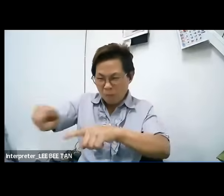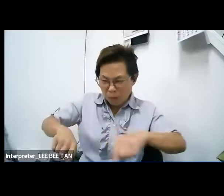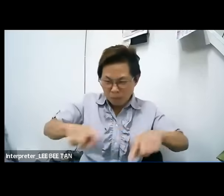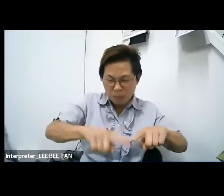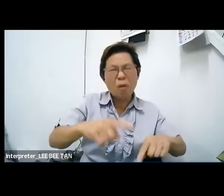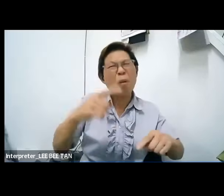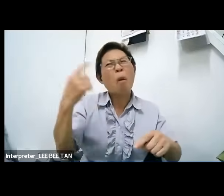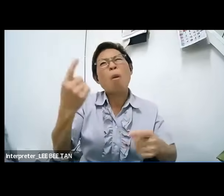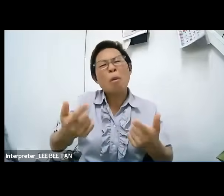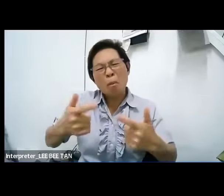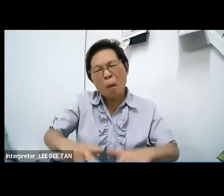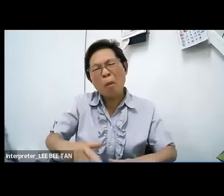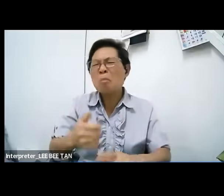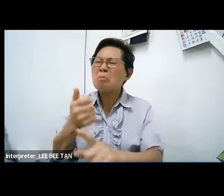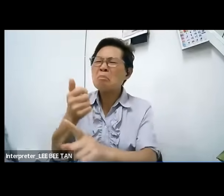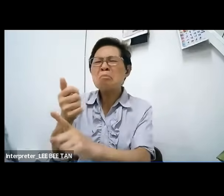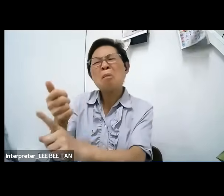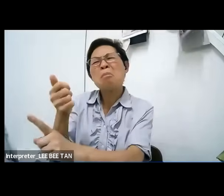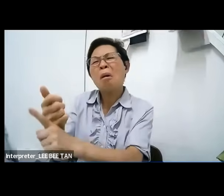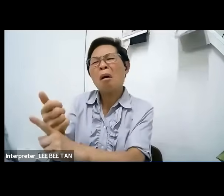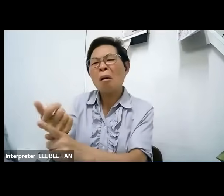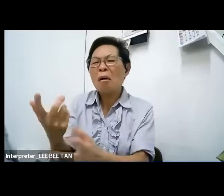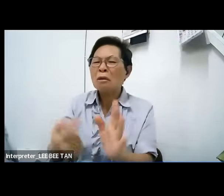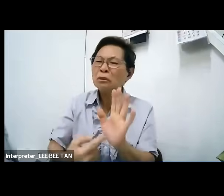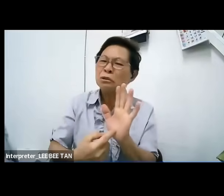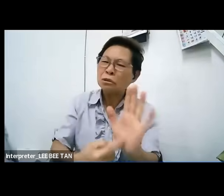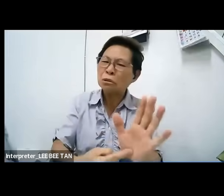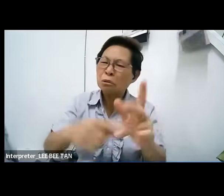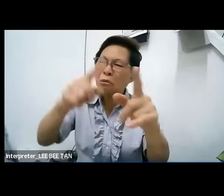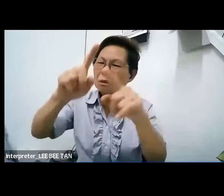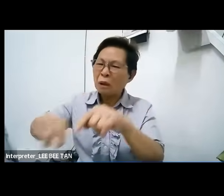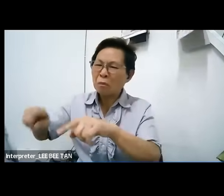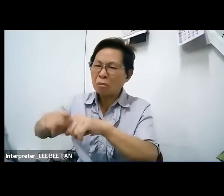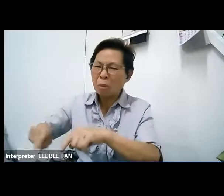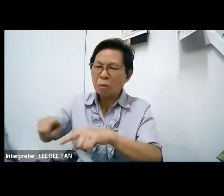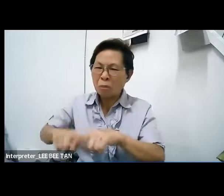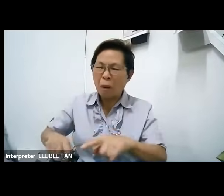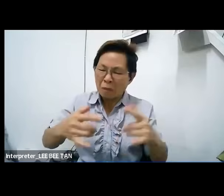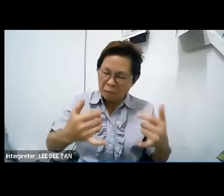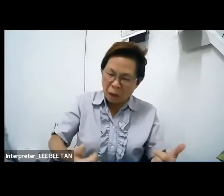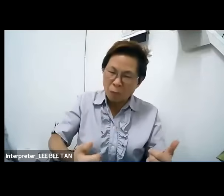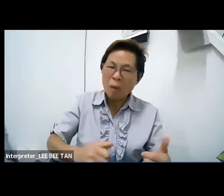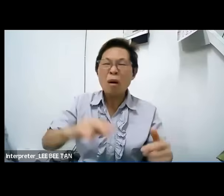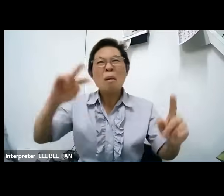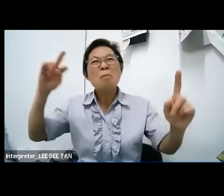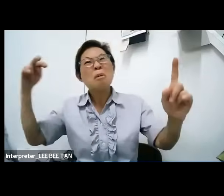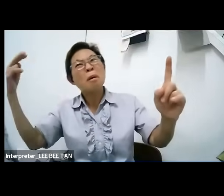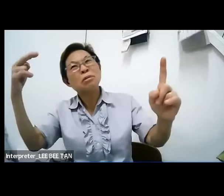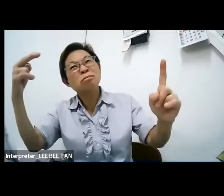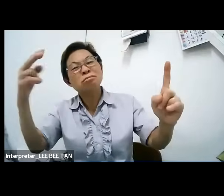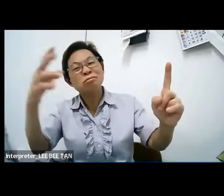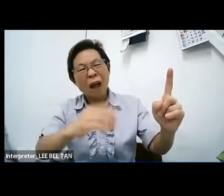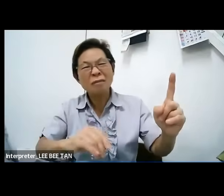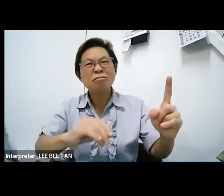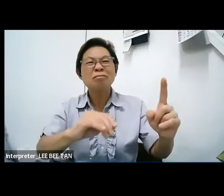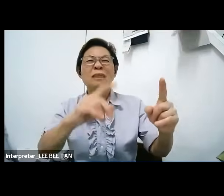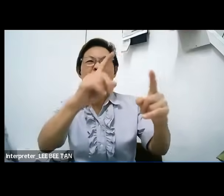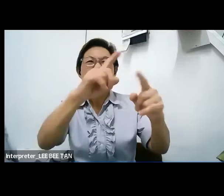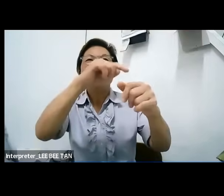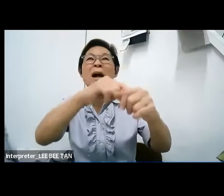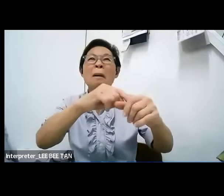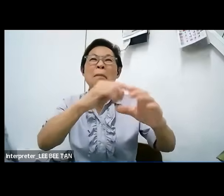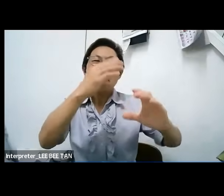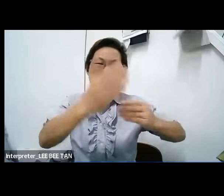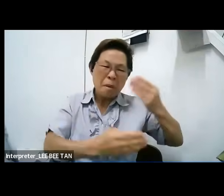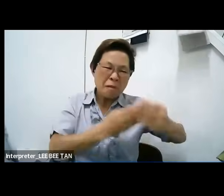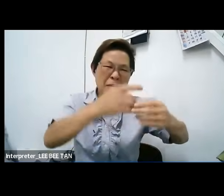naturally, reflecting the variety of backgrounds, perspectives, and characteristics present in